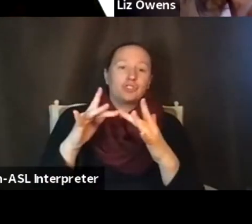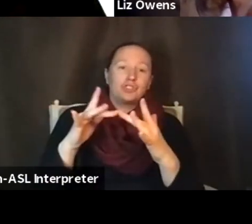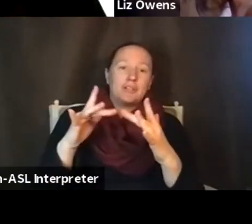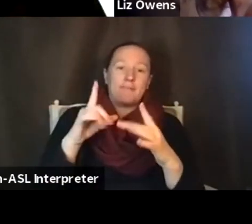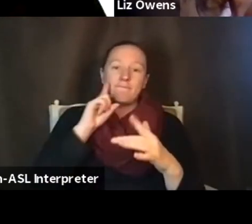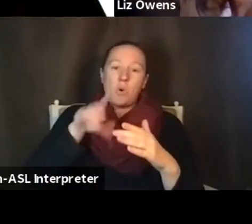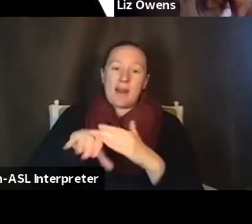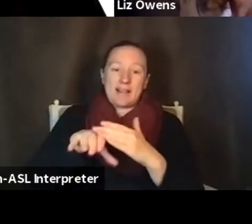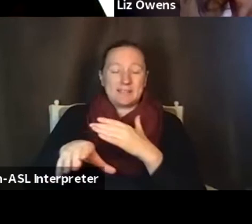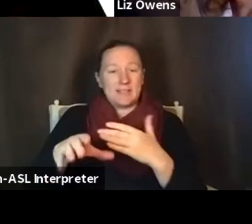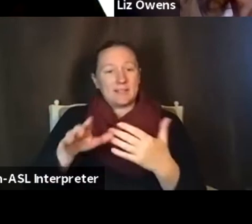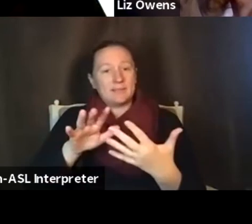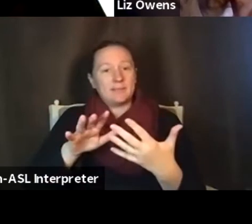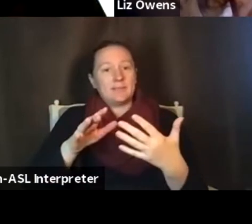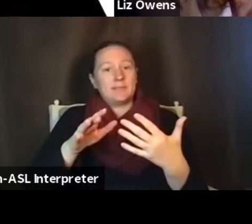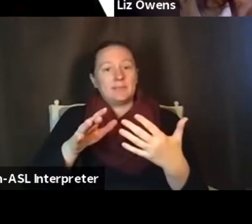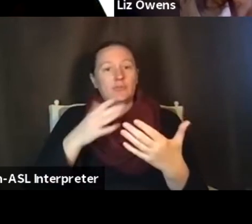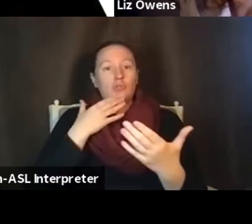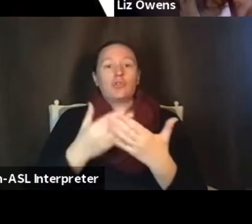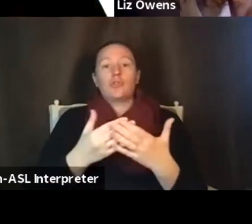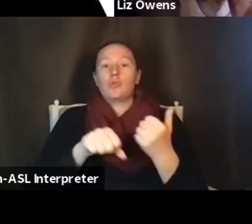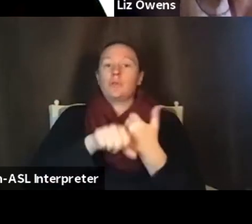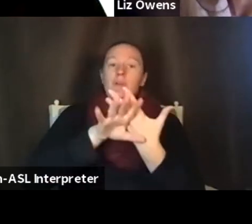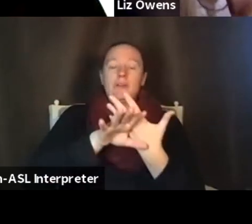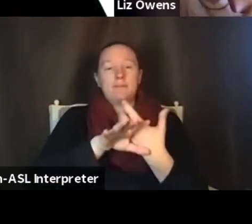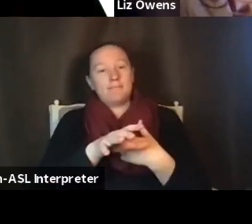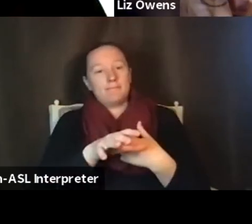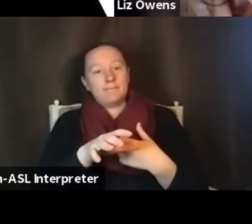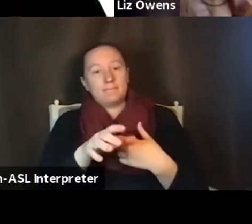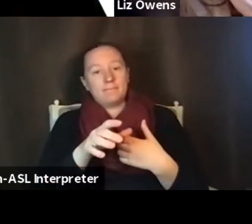offering? Camille, do you want to share some thoughts there?